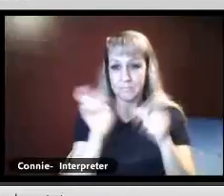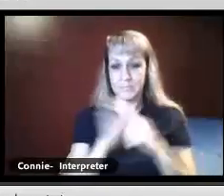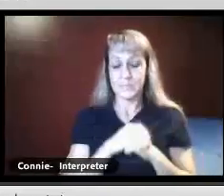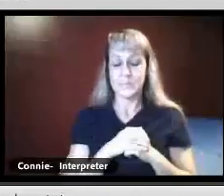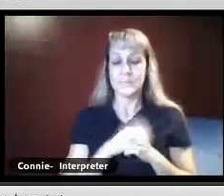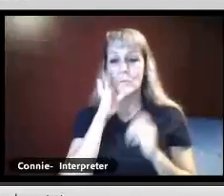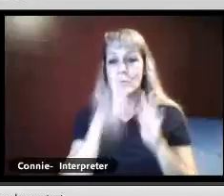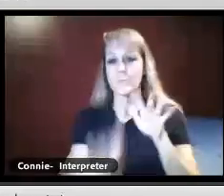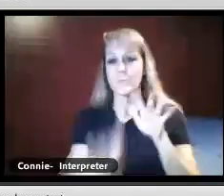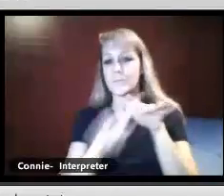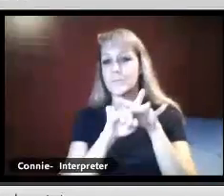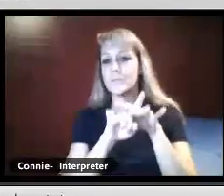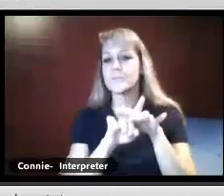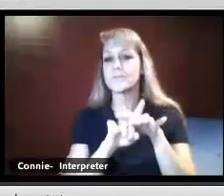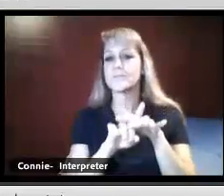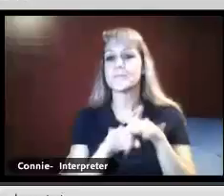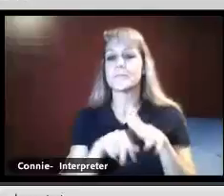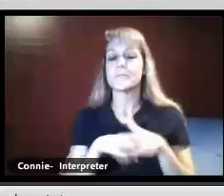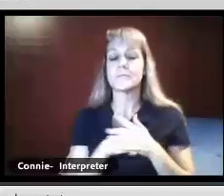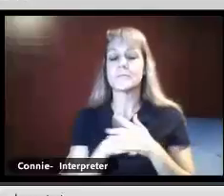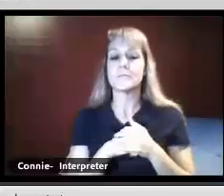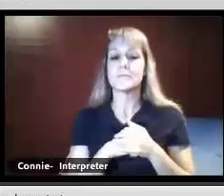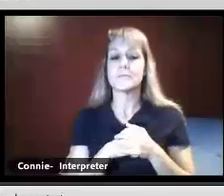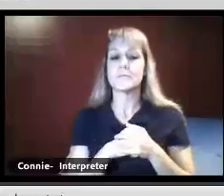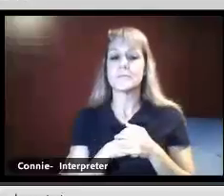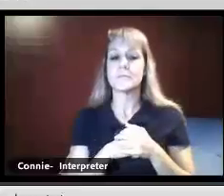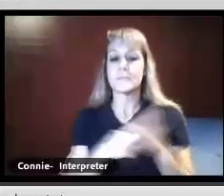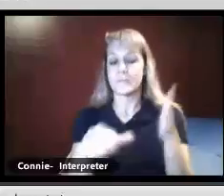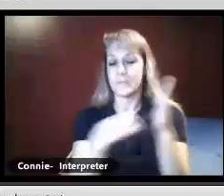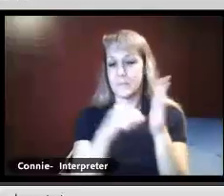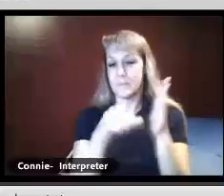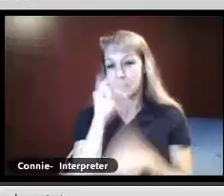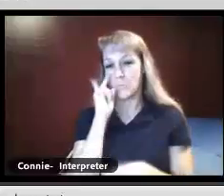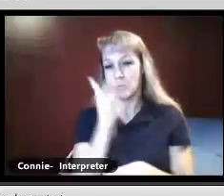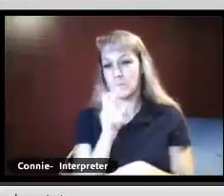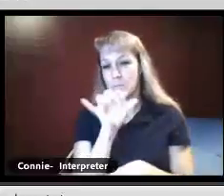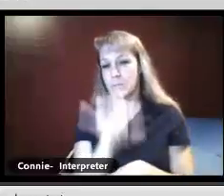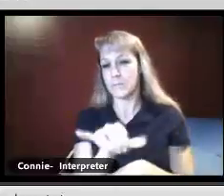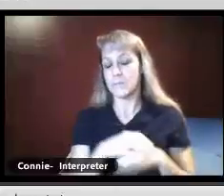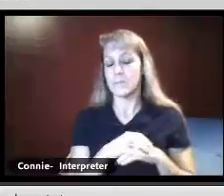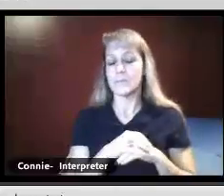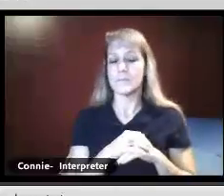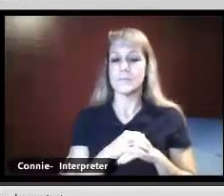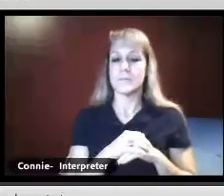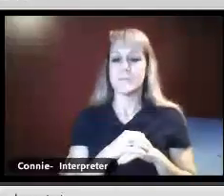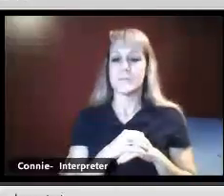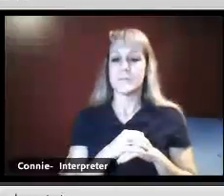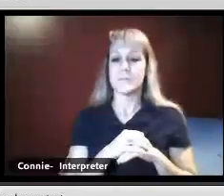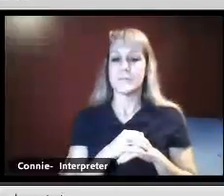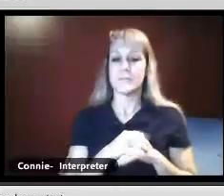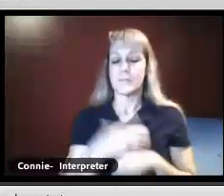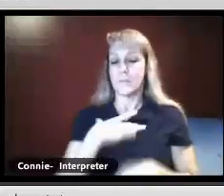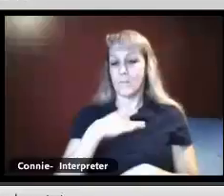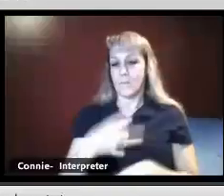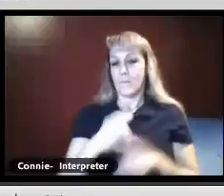emerge is the page that you'll see here. And I like the way these are.